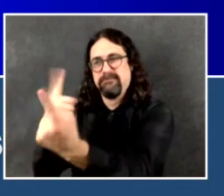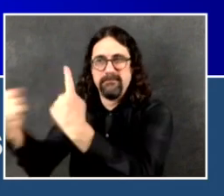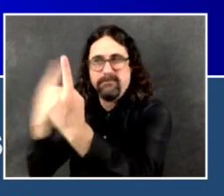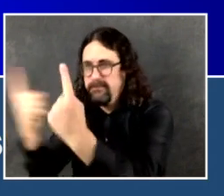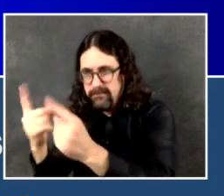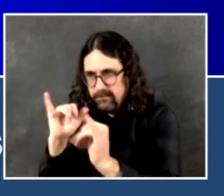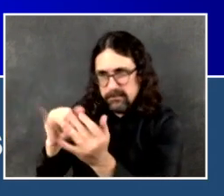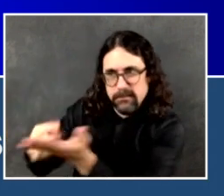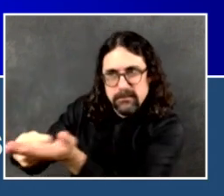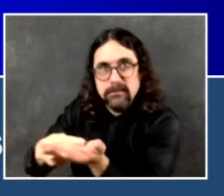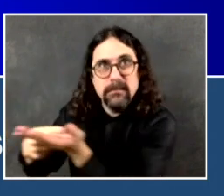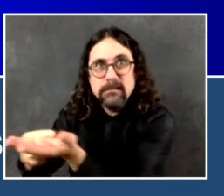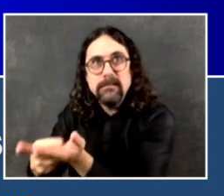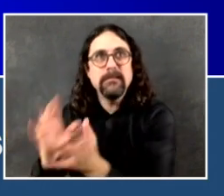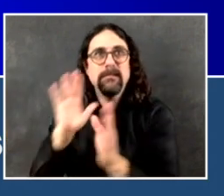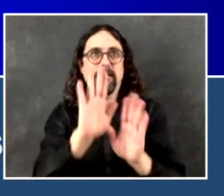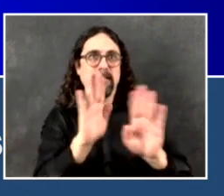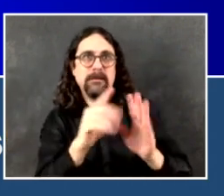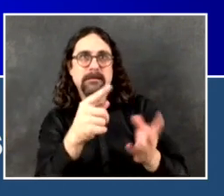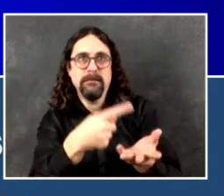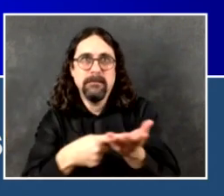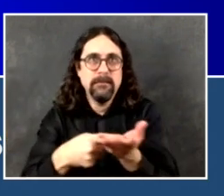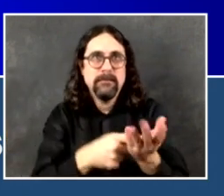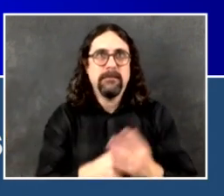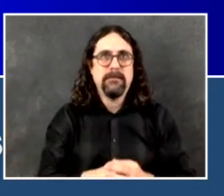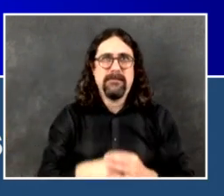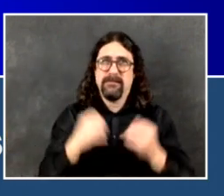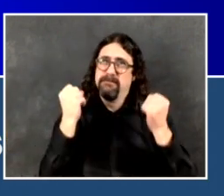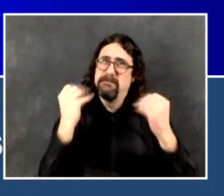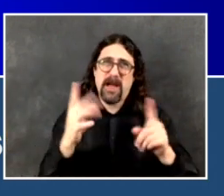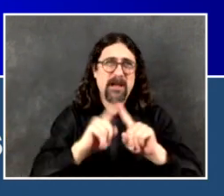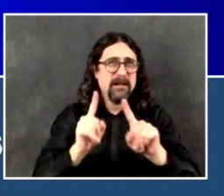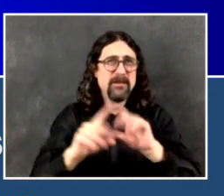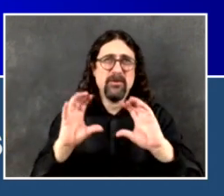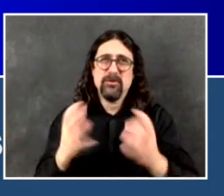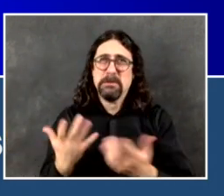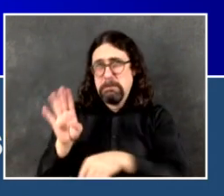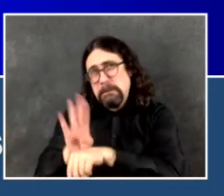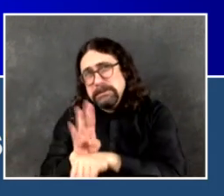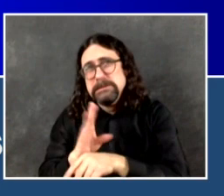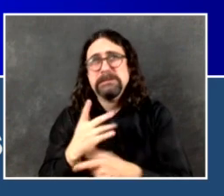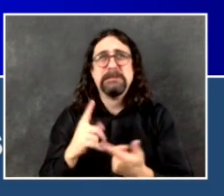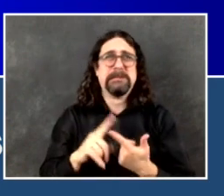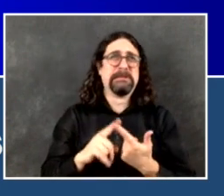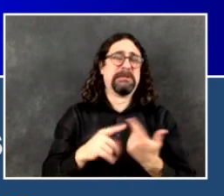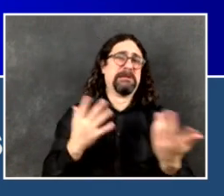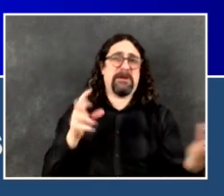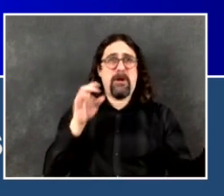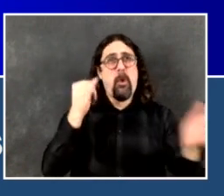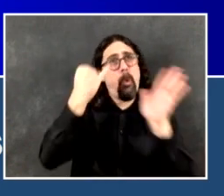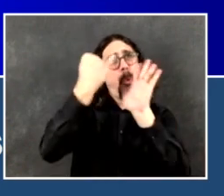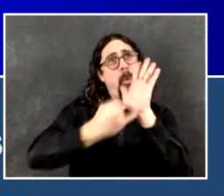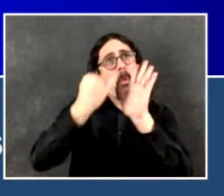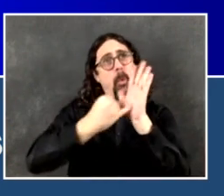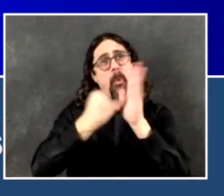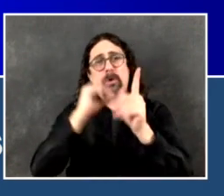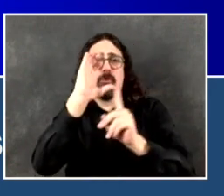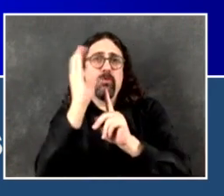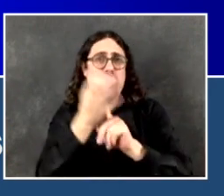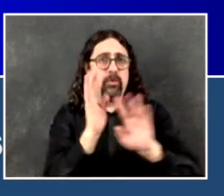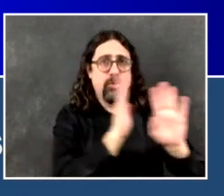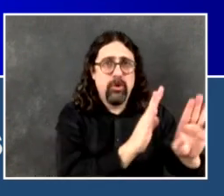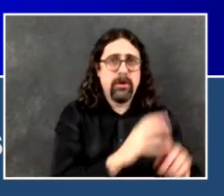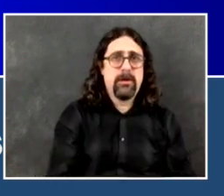a big part of our city, they all will come back strong. We want to figure out the right way to get that started and then build upon that. So these councils are going to